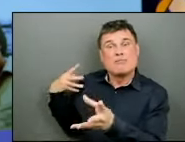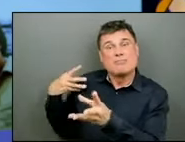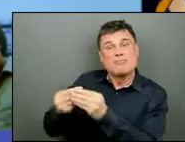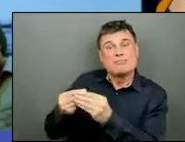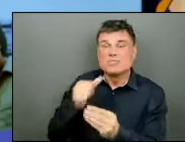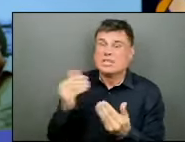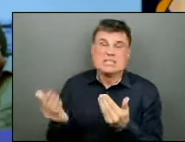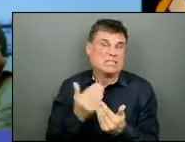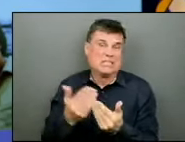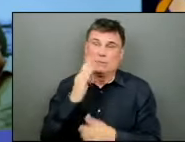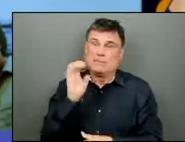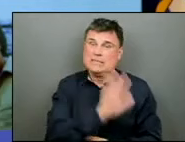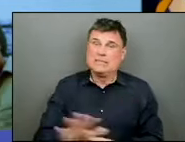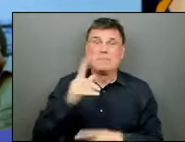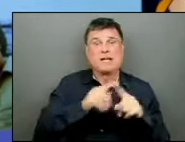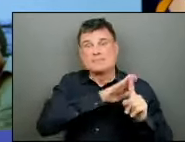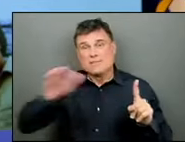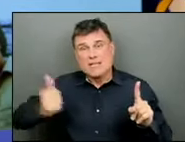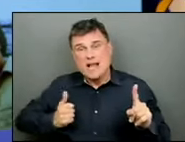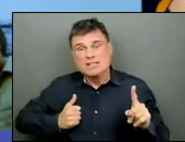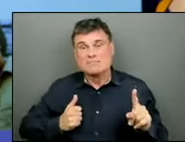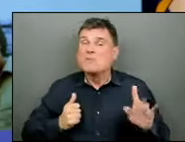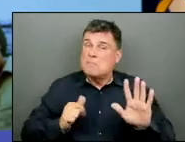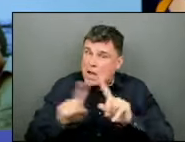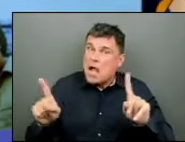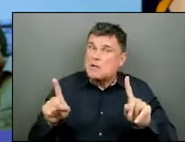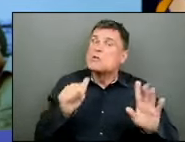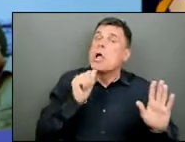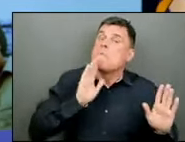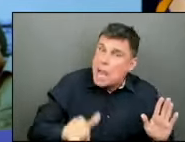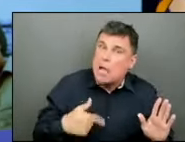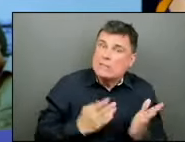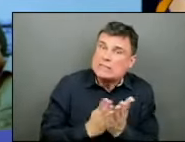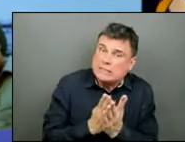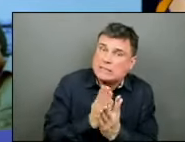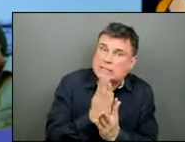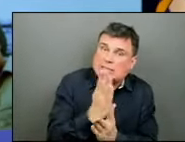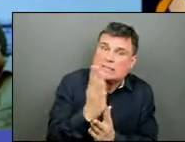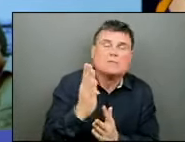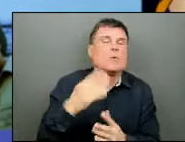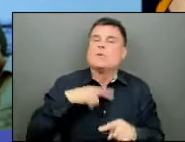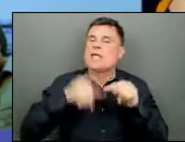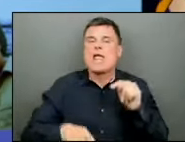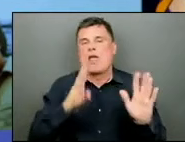pretty good. That does not mean that we let down our guard at this point, far from it. And we're going to continue to look at ways to